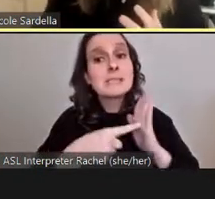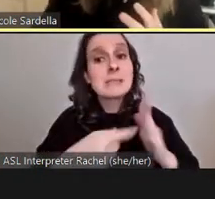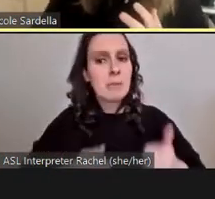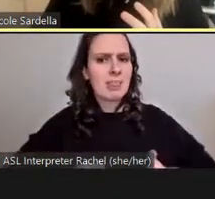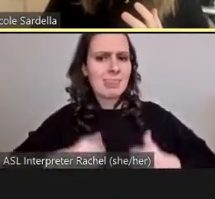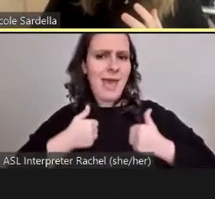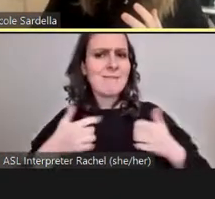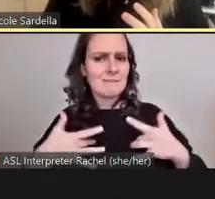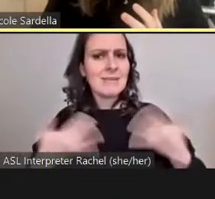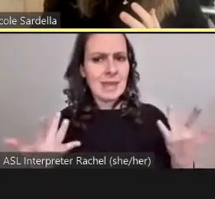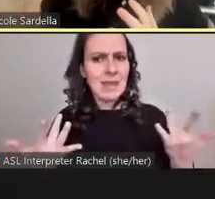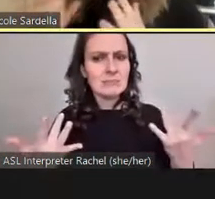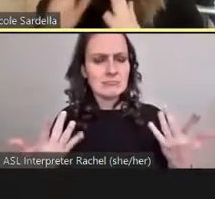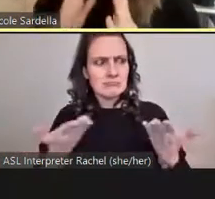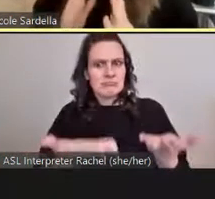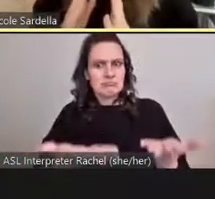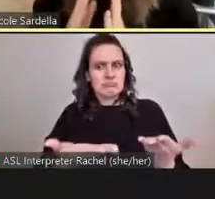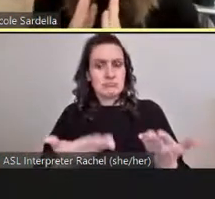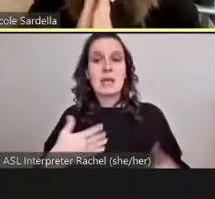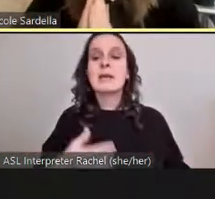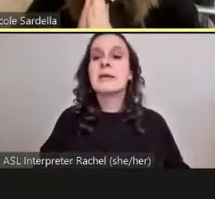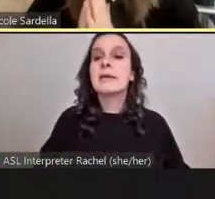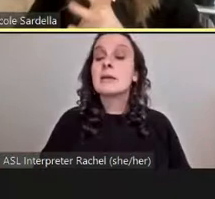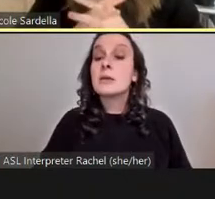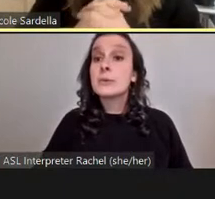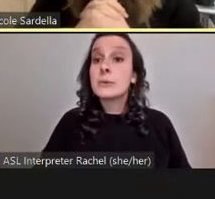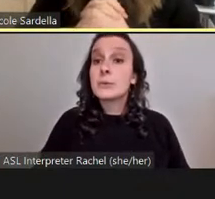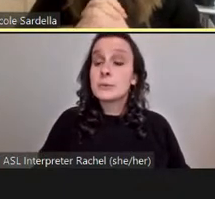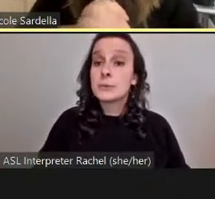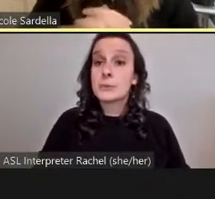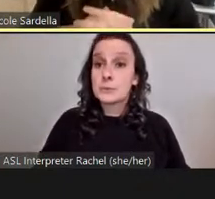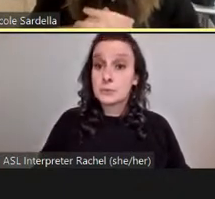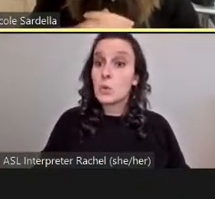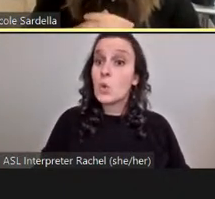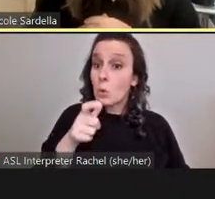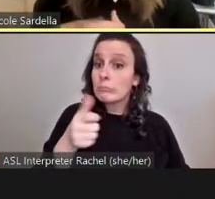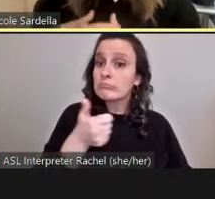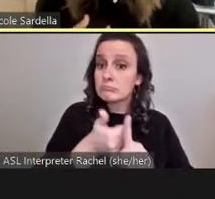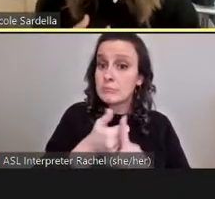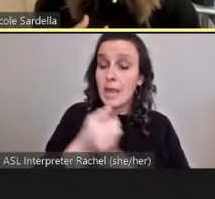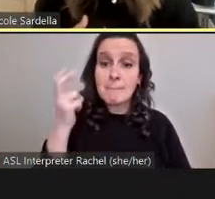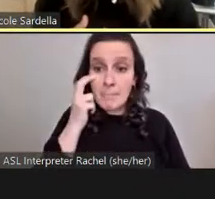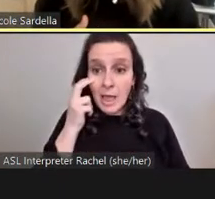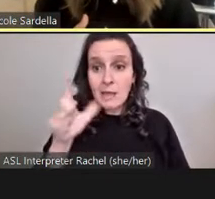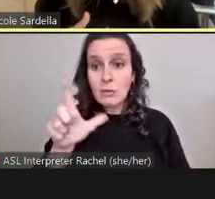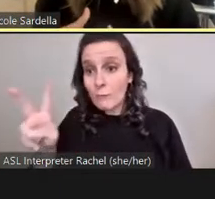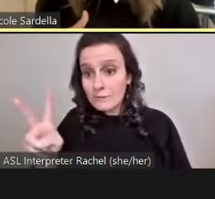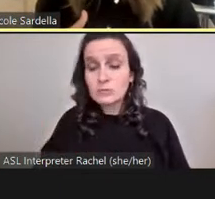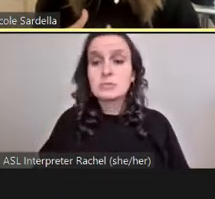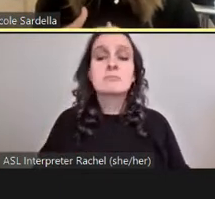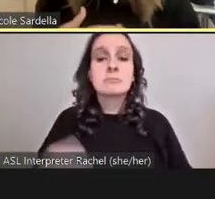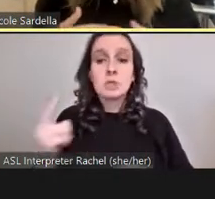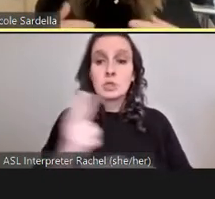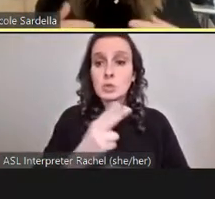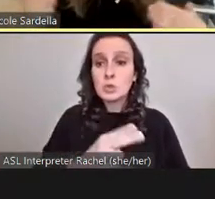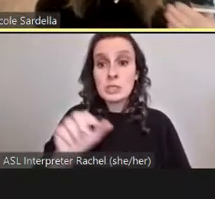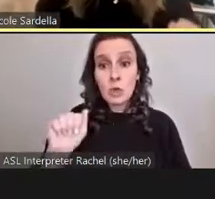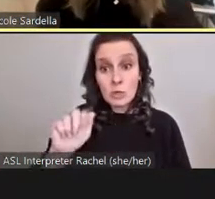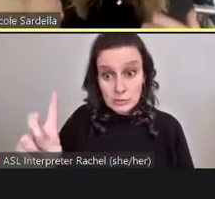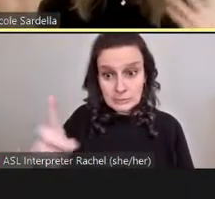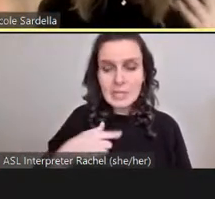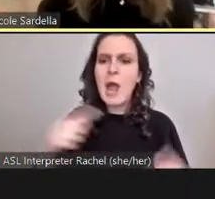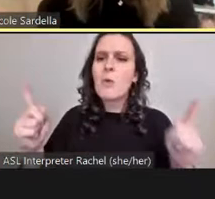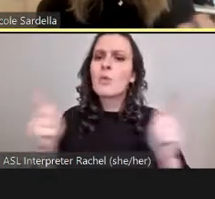will meet the blind or low vision patrons who are using audio description ahead of the show